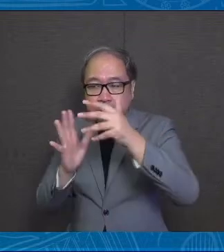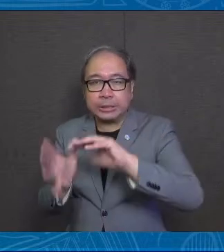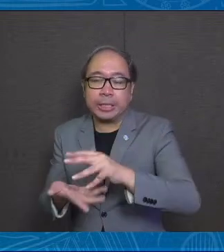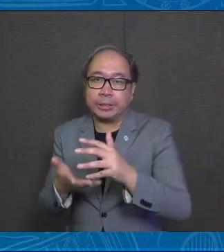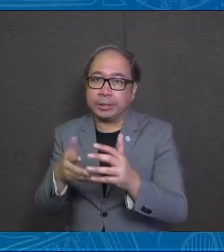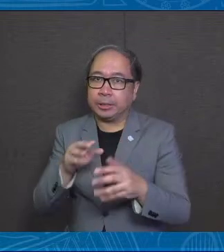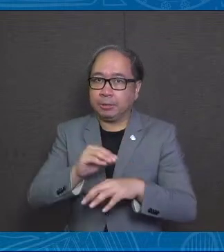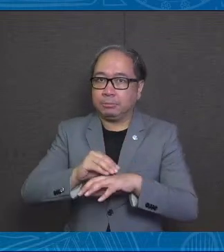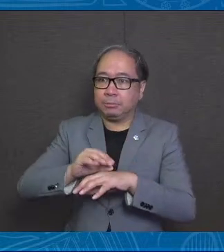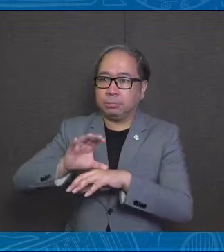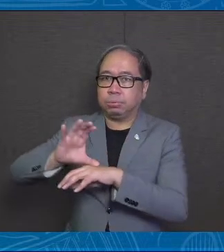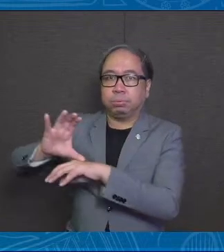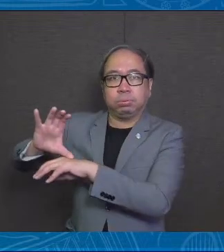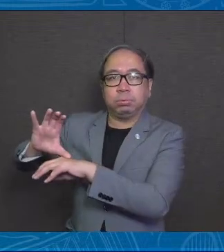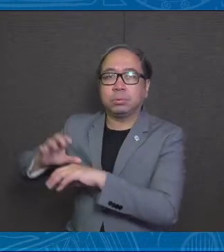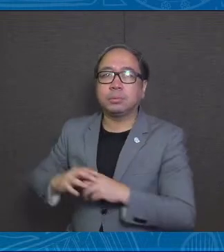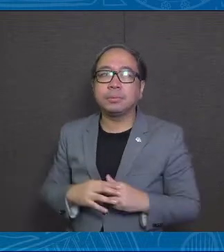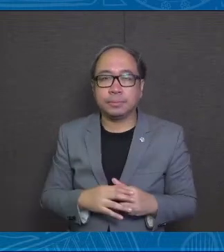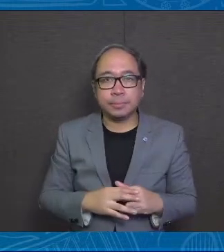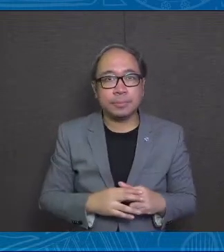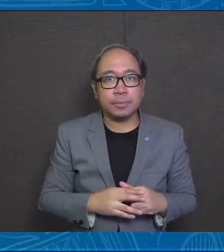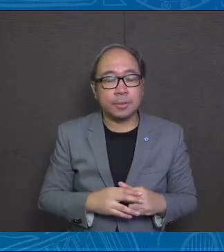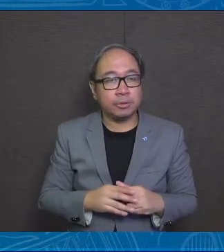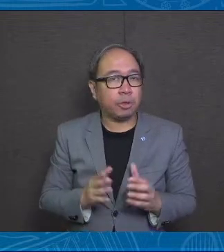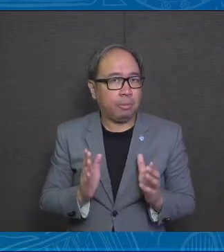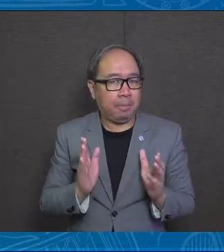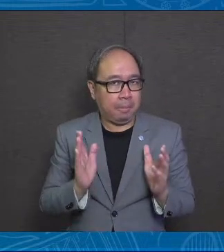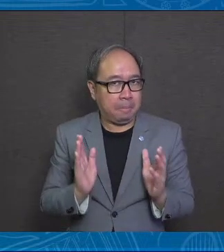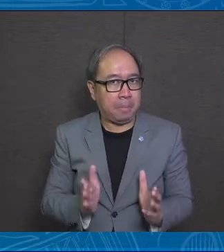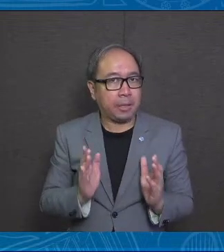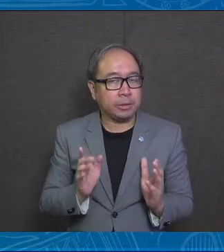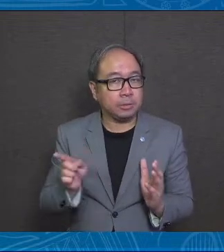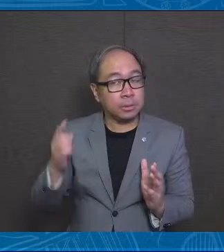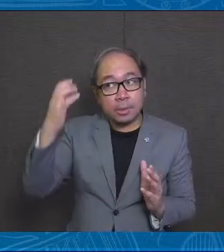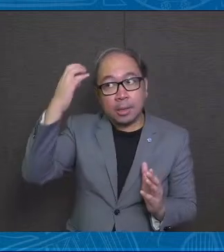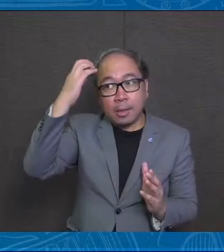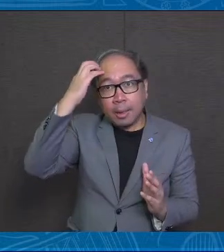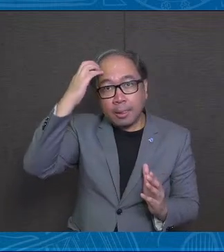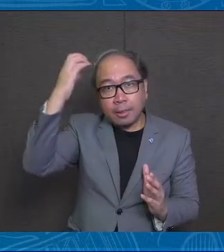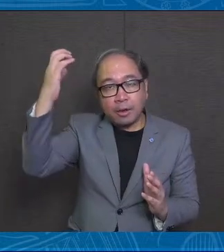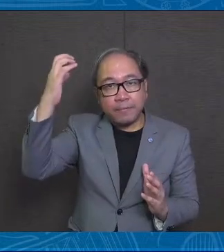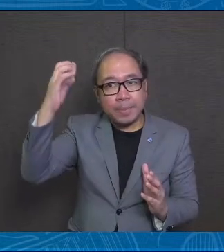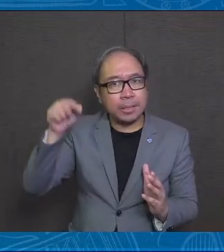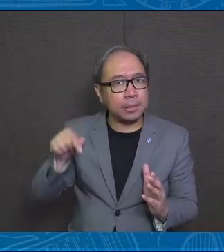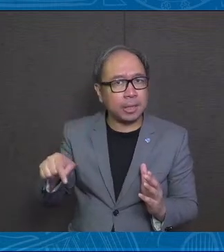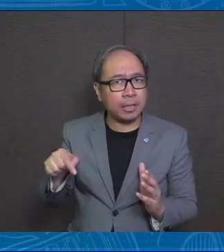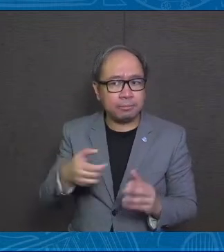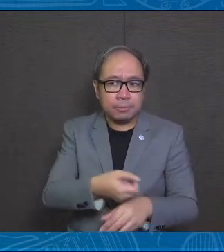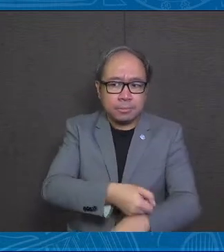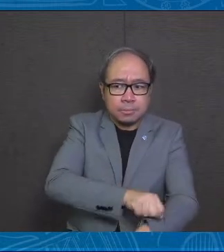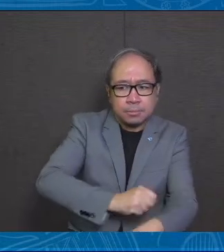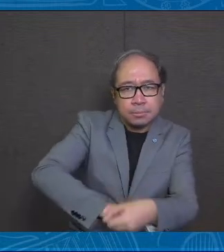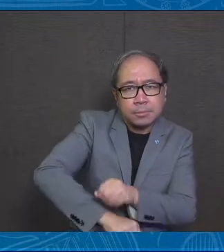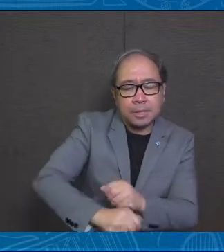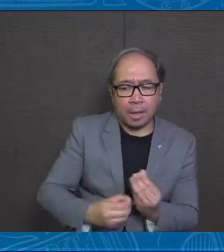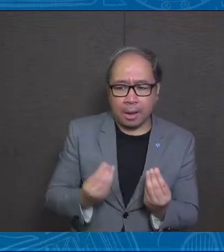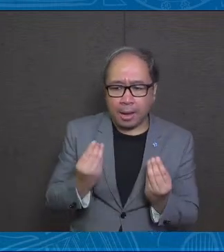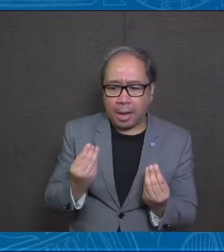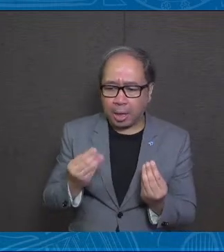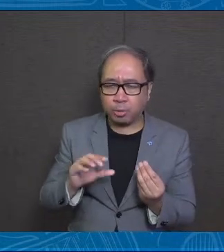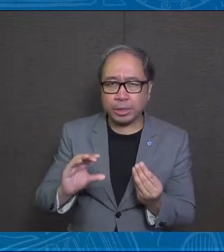increase exponentially. It is crucial, therefore, that governments take a proactive steps to allocate